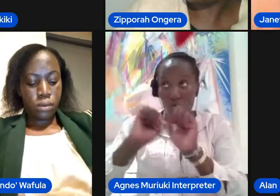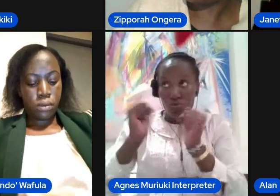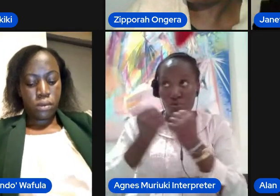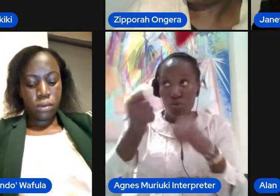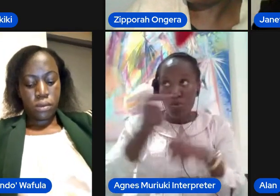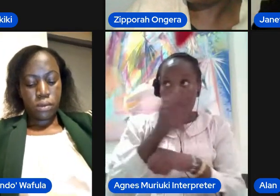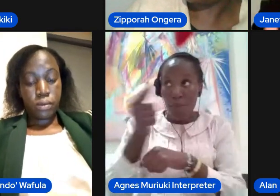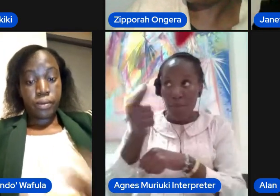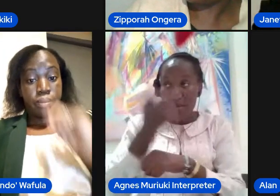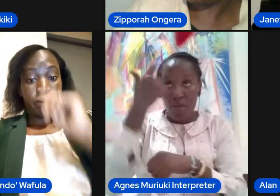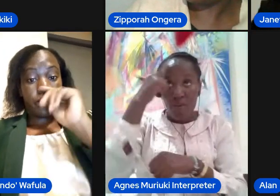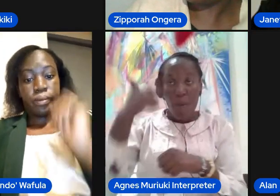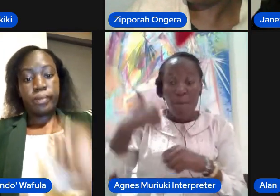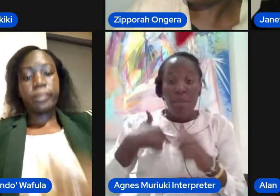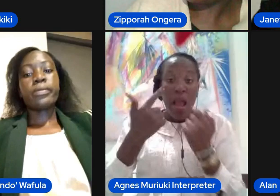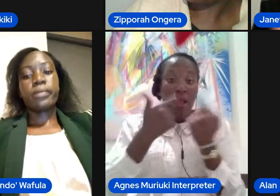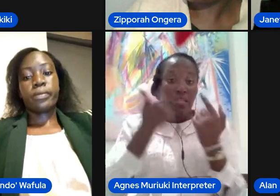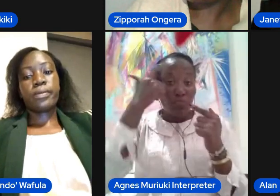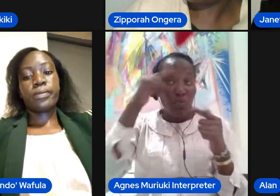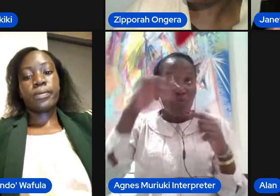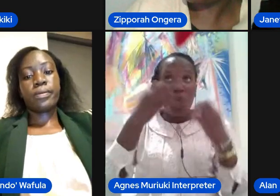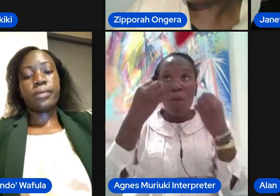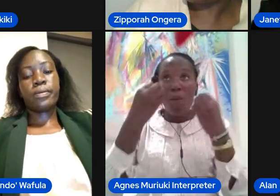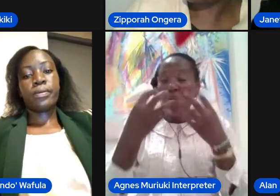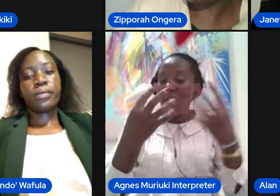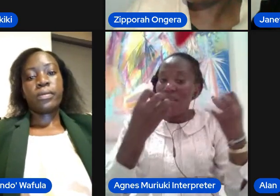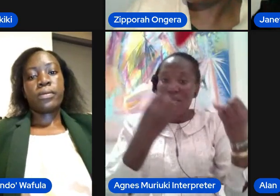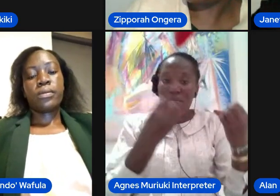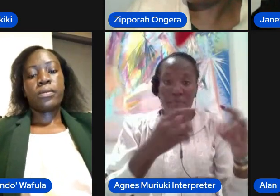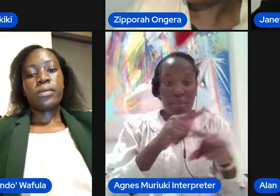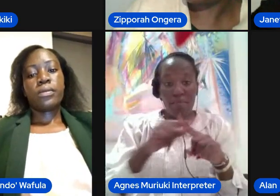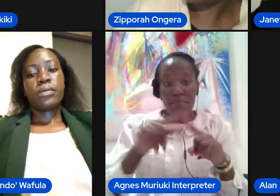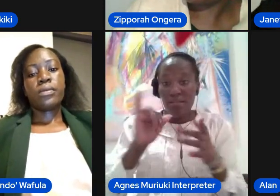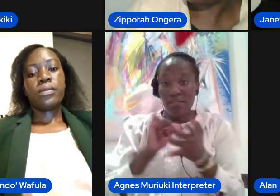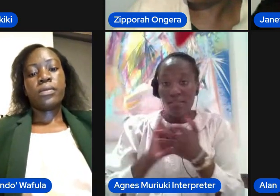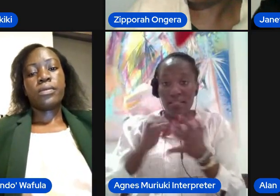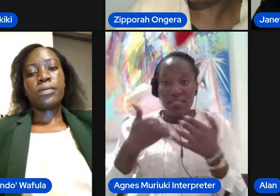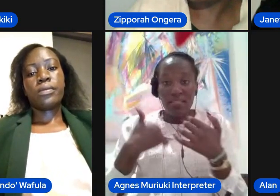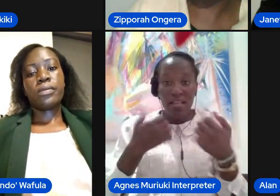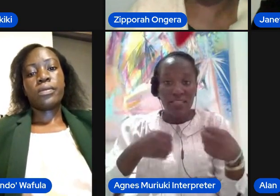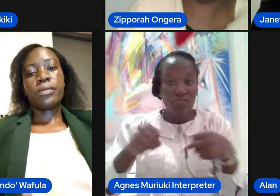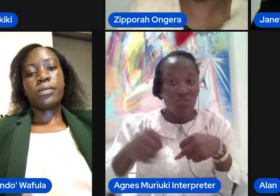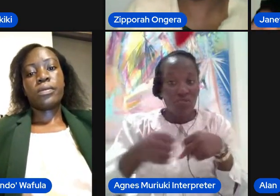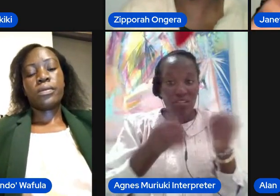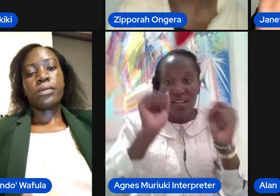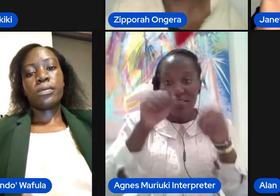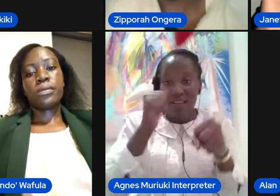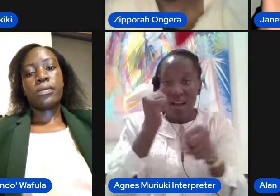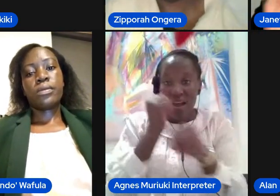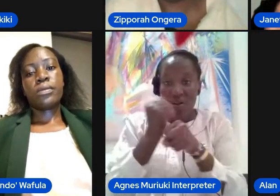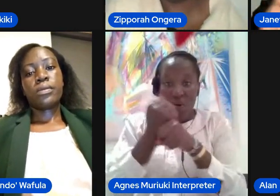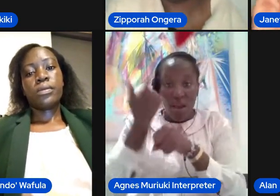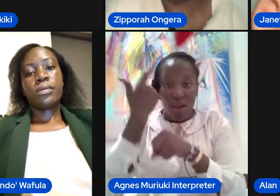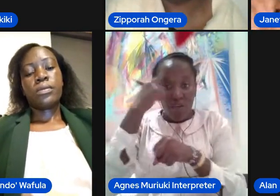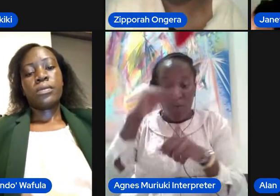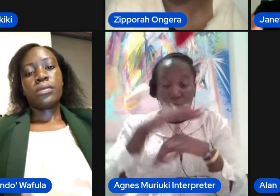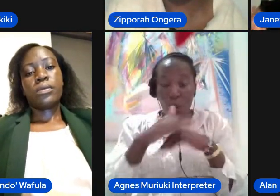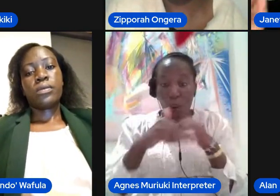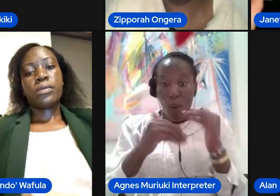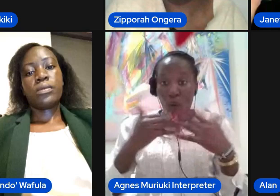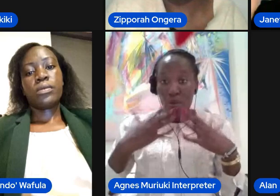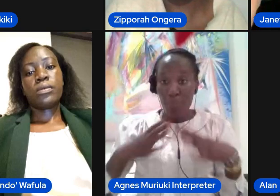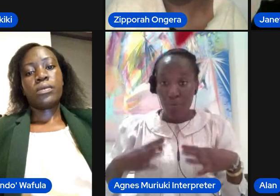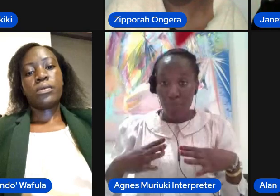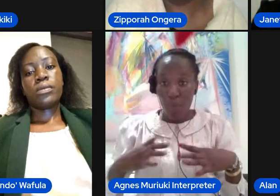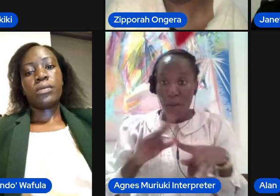me, I speak for everyone, I know, but it does strategies can work for everyone. Only that the thing is, how are you